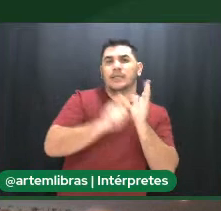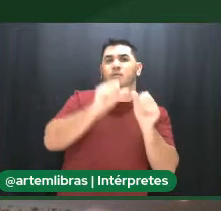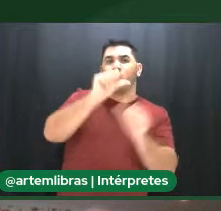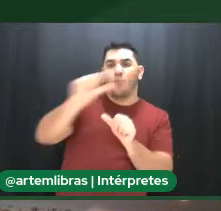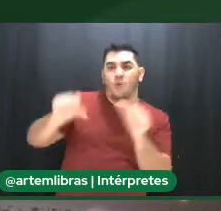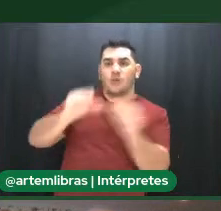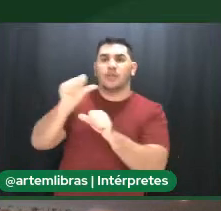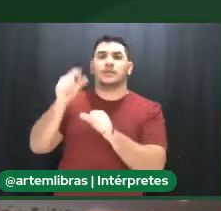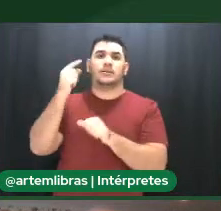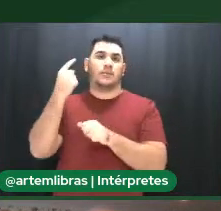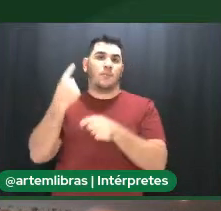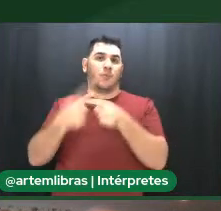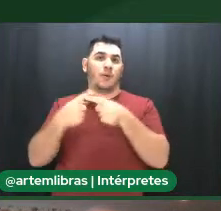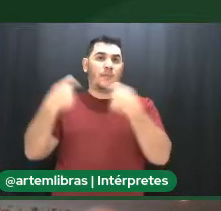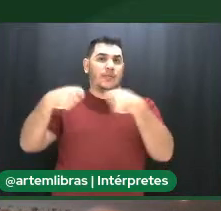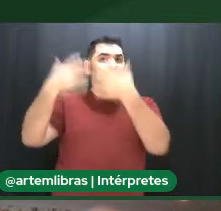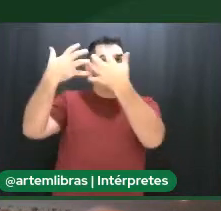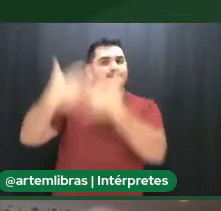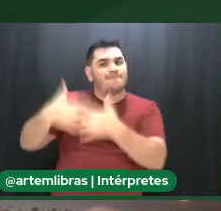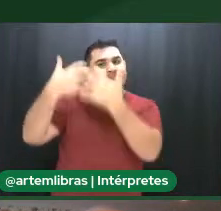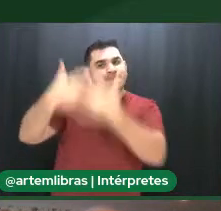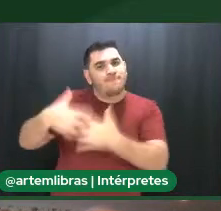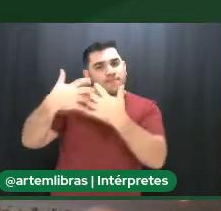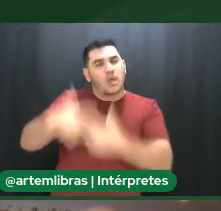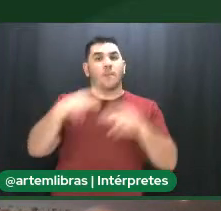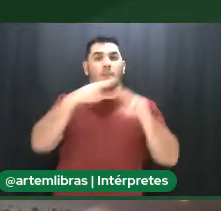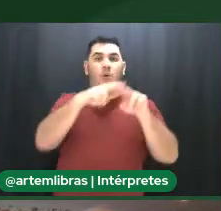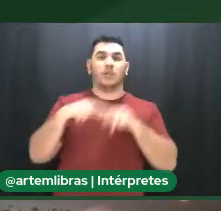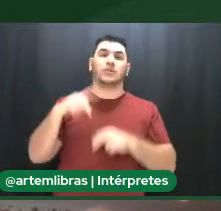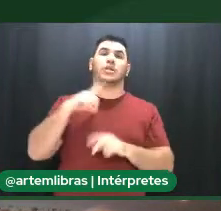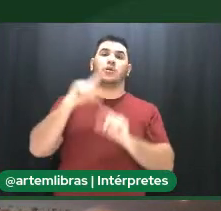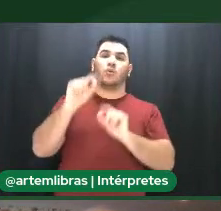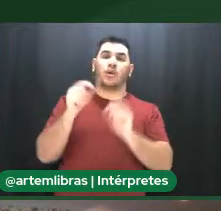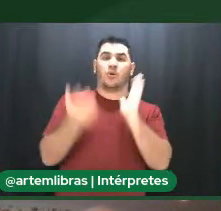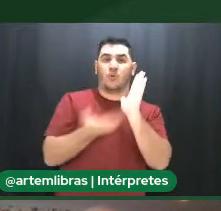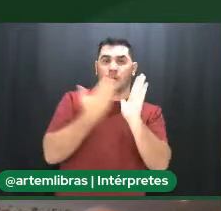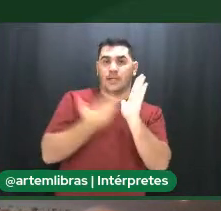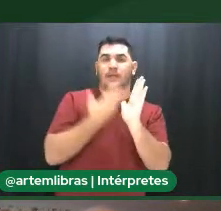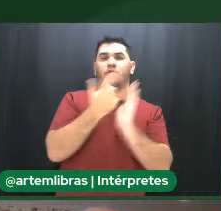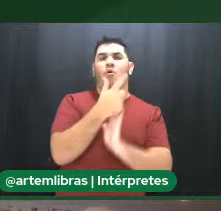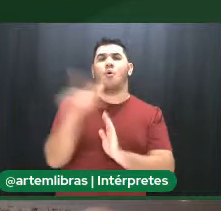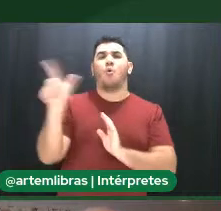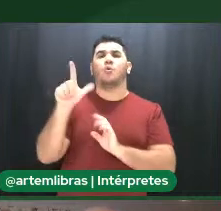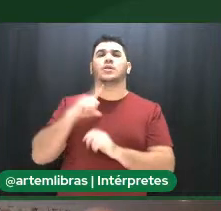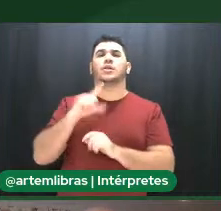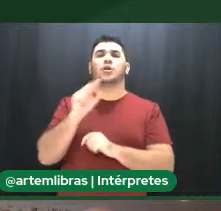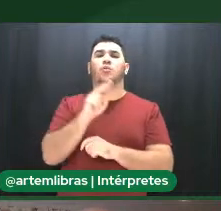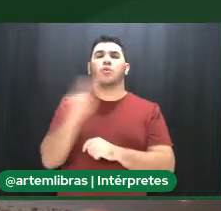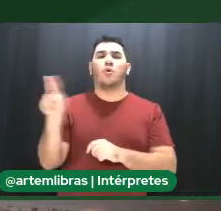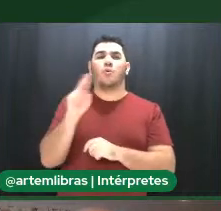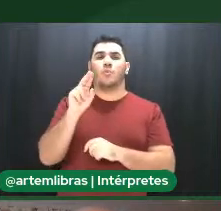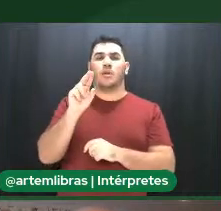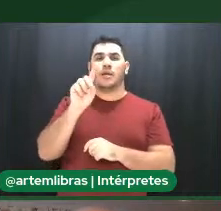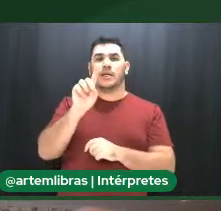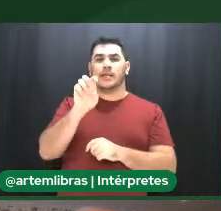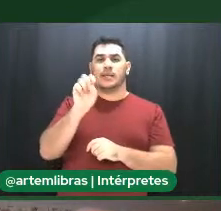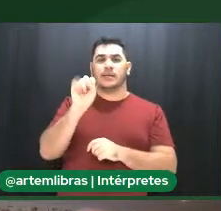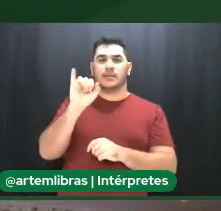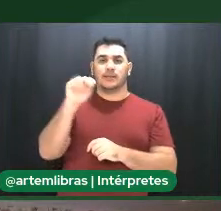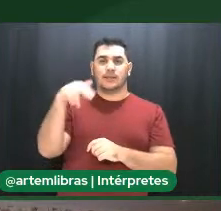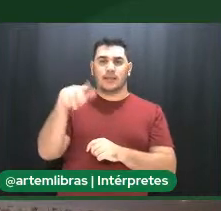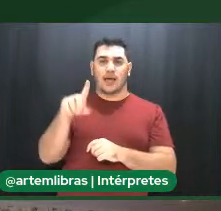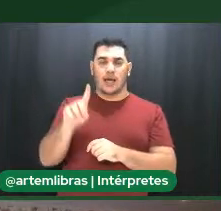became titled Ensuring Human Control While Increasing Automation. Ensuring